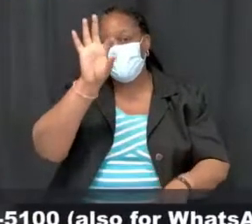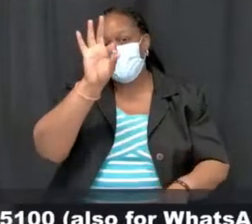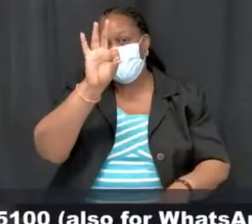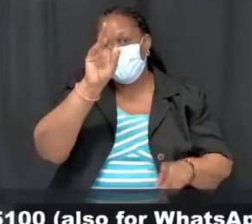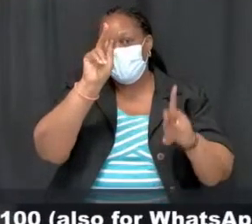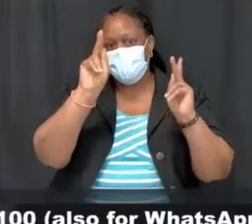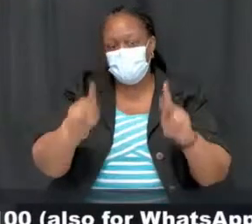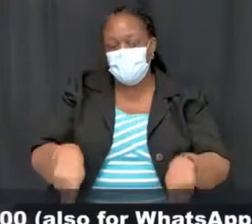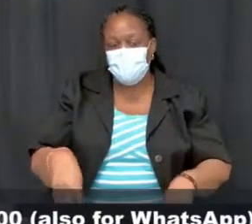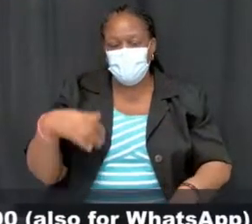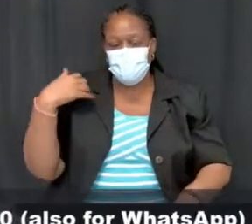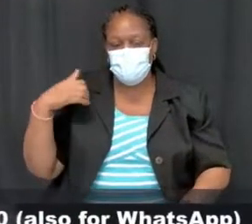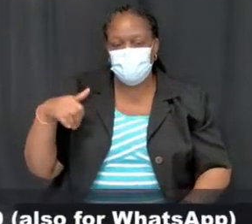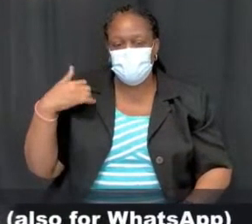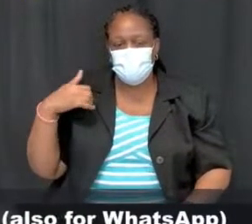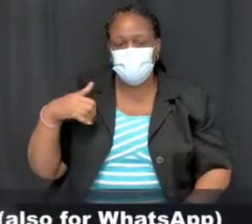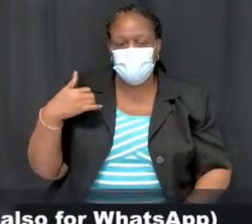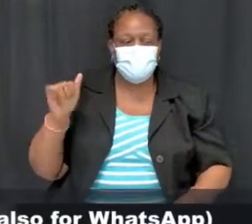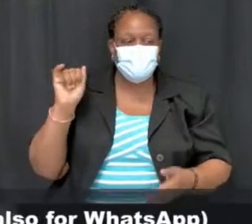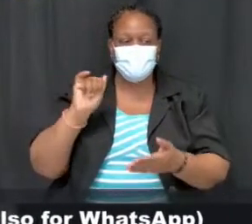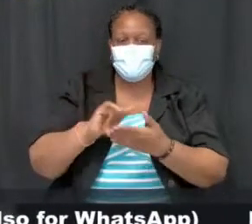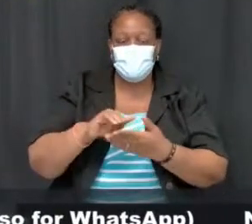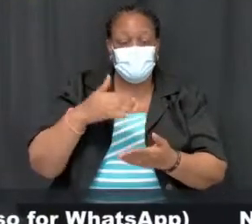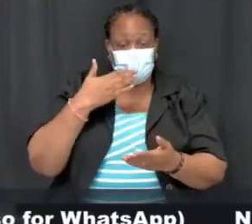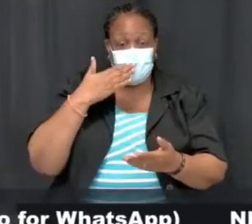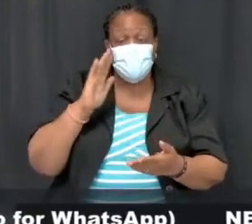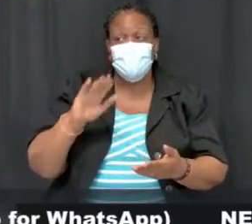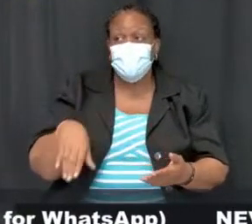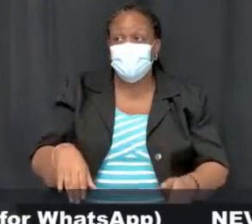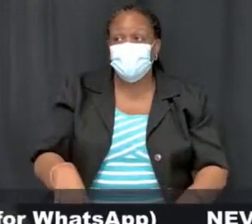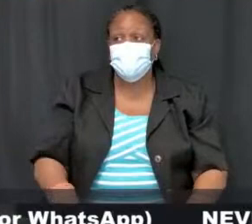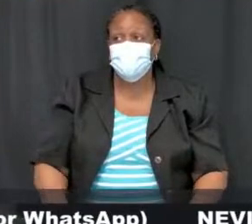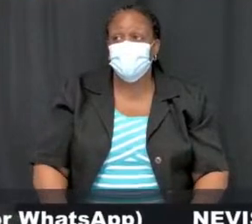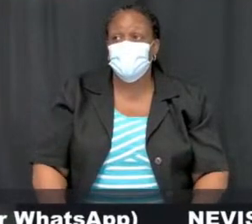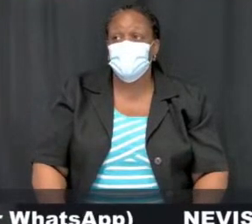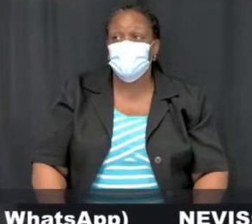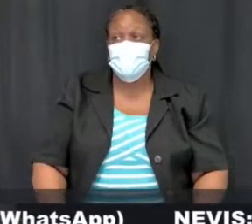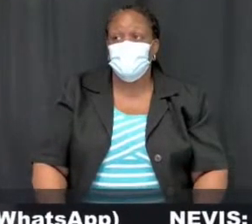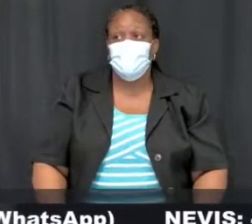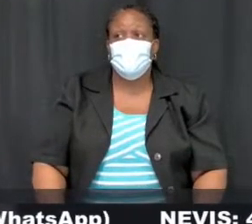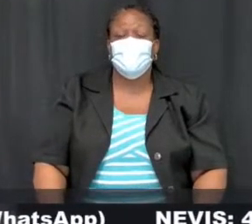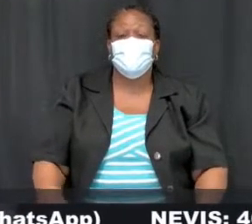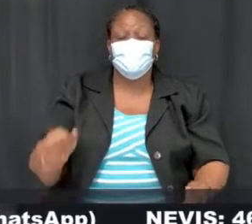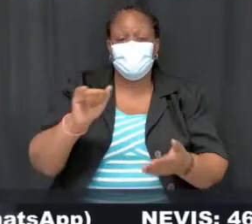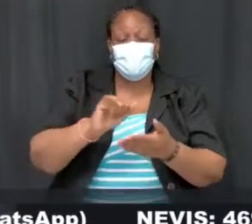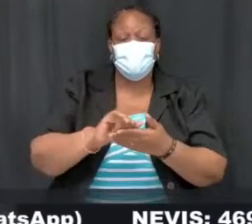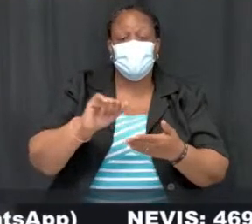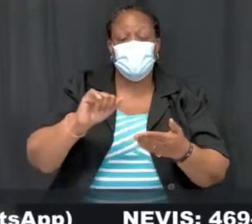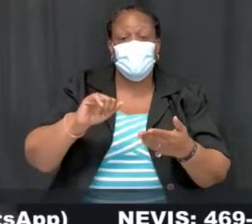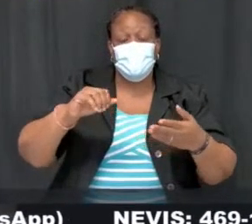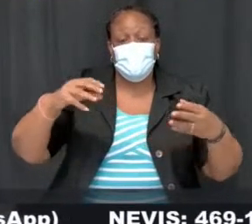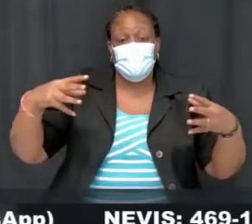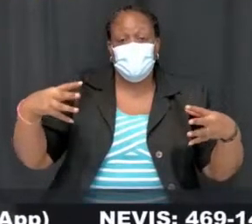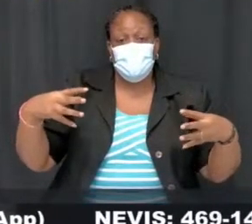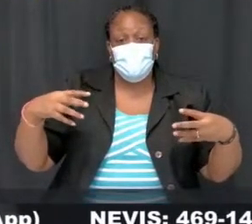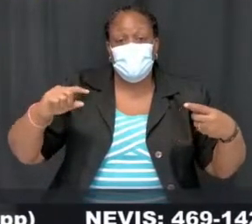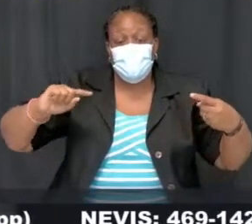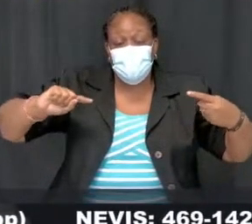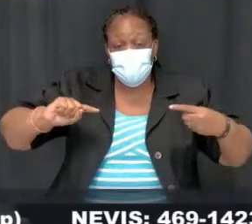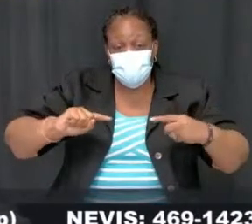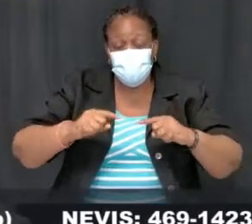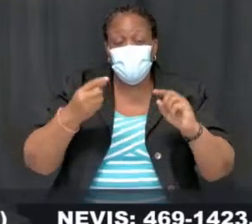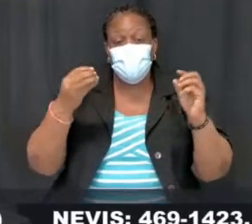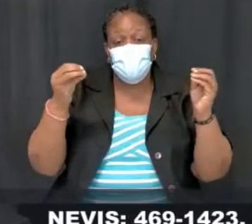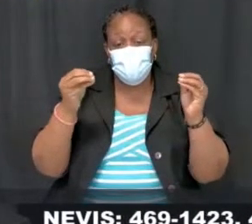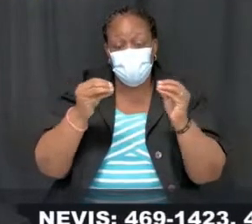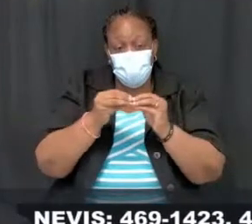The recent data is also showing that it's associated with more severe disease, especially in the elderly and